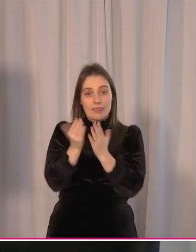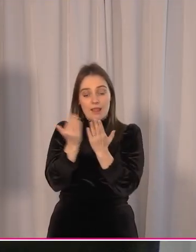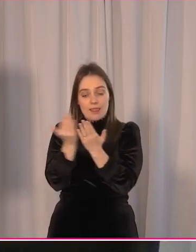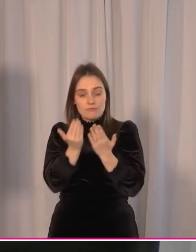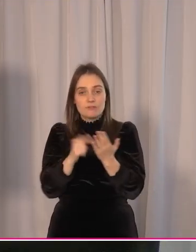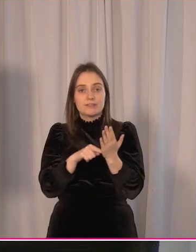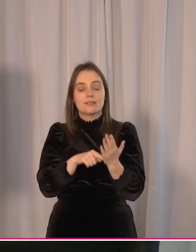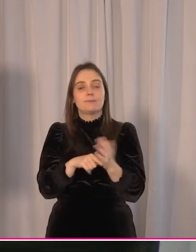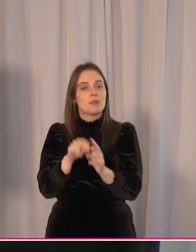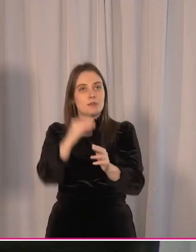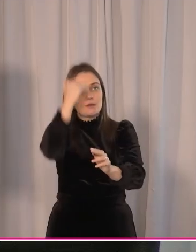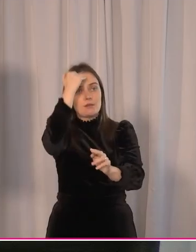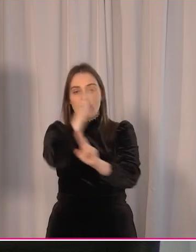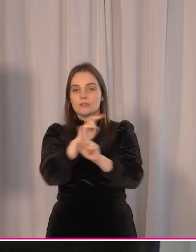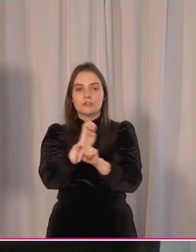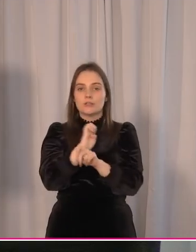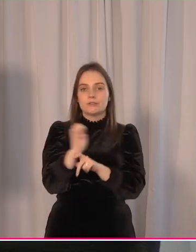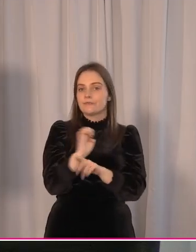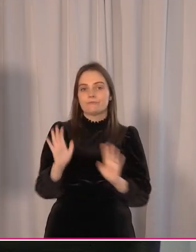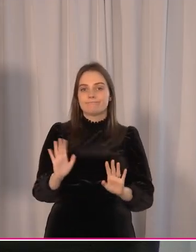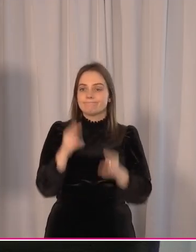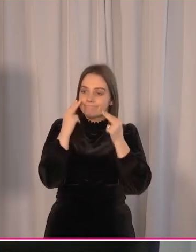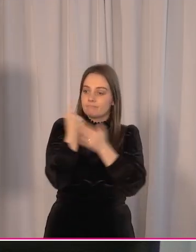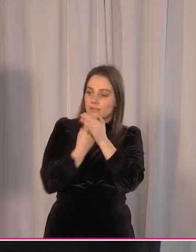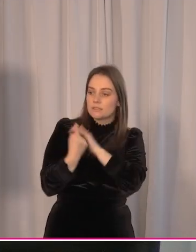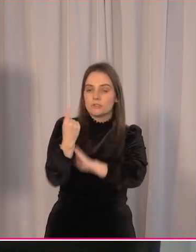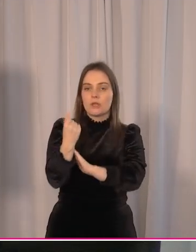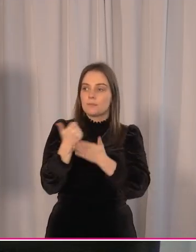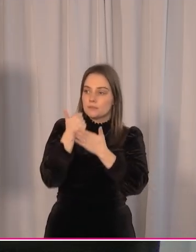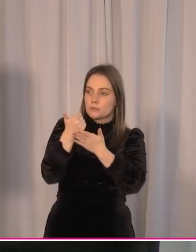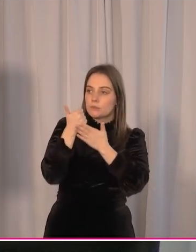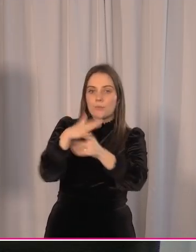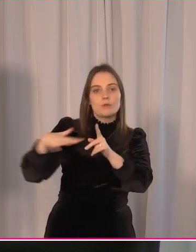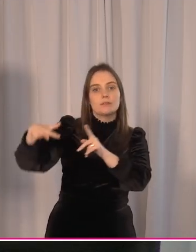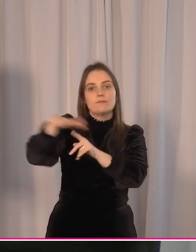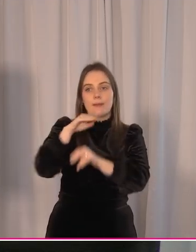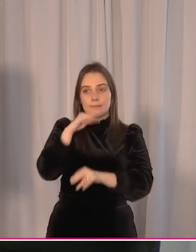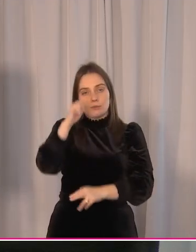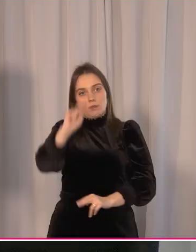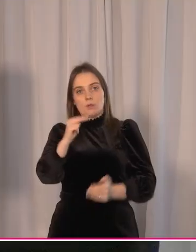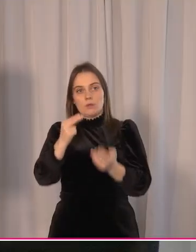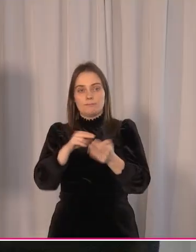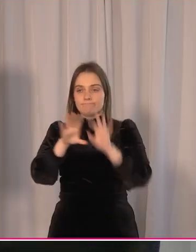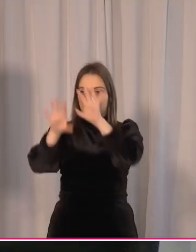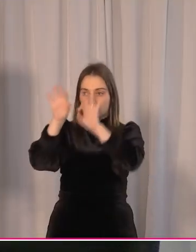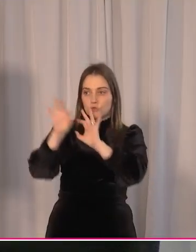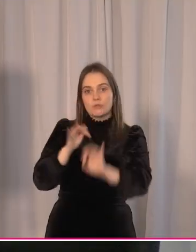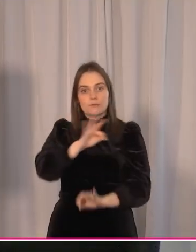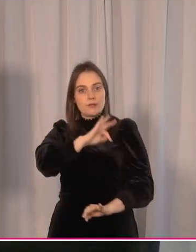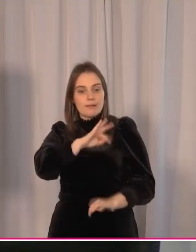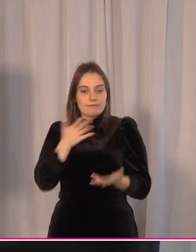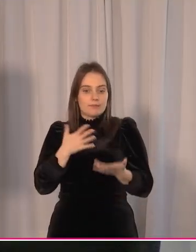enough. We also need to have autonomy and supportive social environments to apply that knowledge and to make choices and to live with